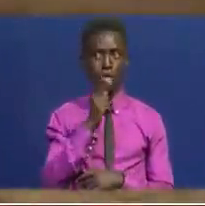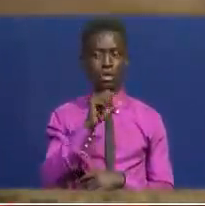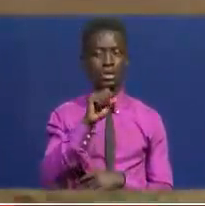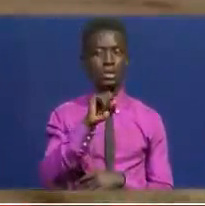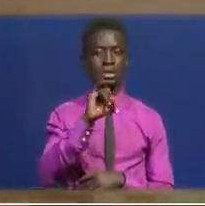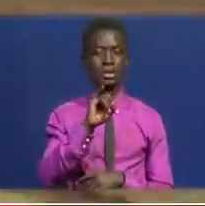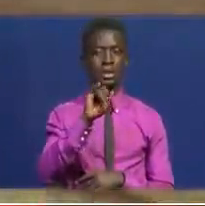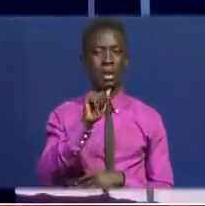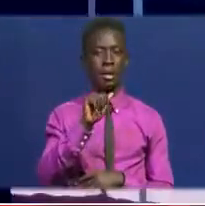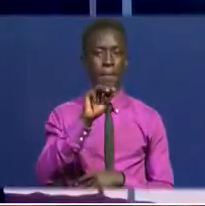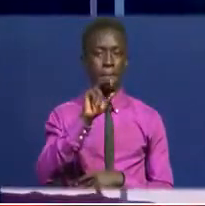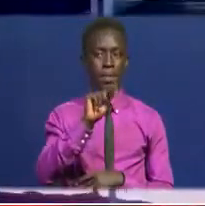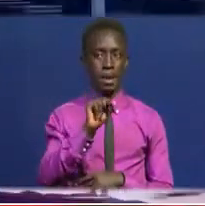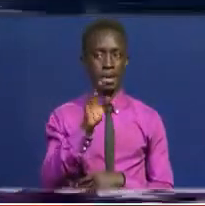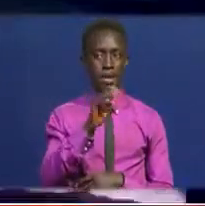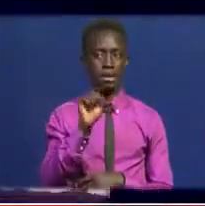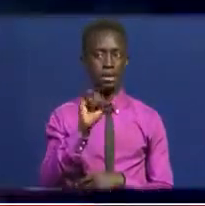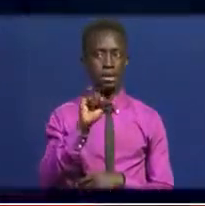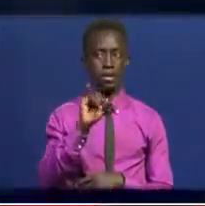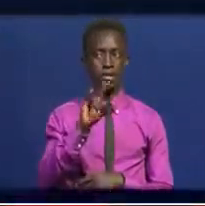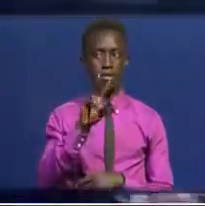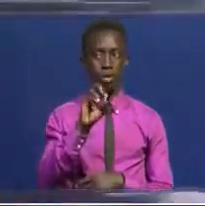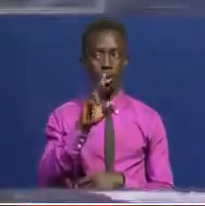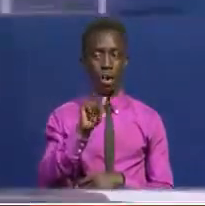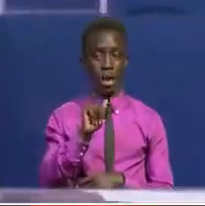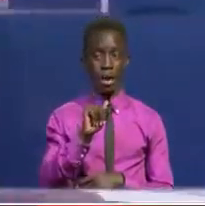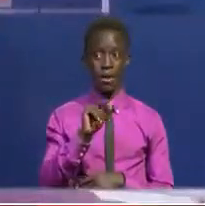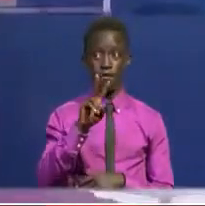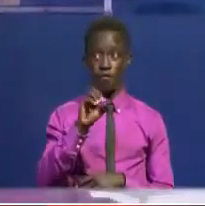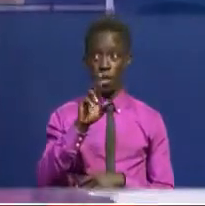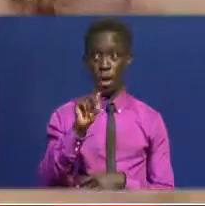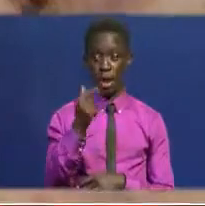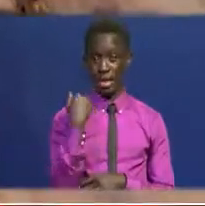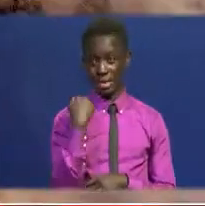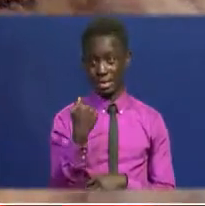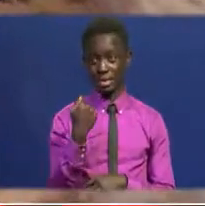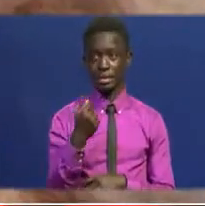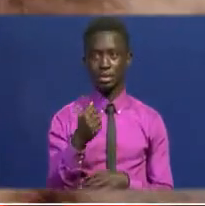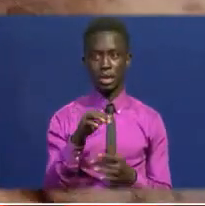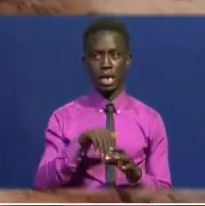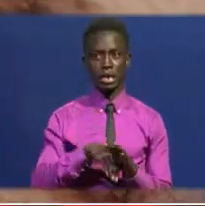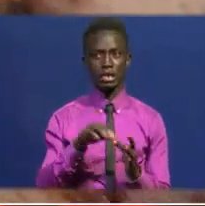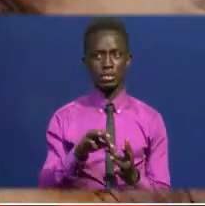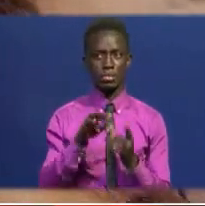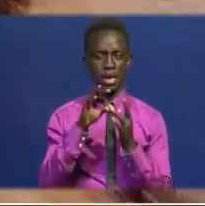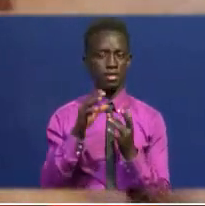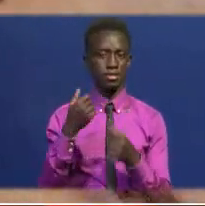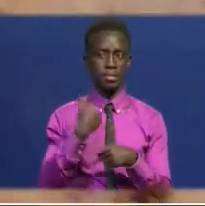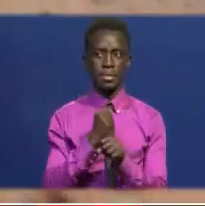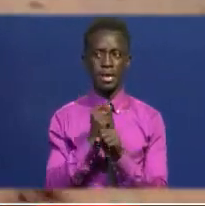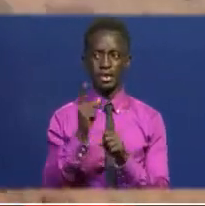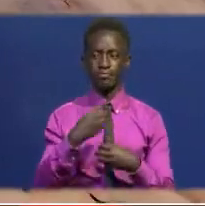Vohra, navigated by Afir Khan. Vohra rolled yesterday at the special stage and was forced to retire.